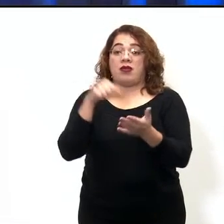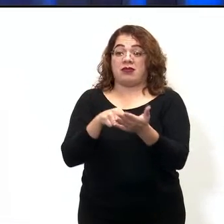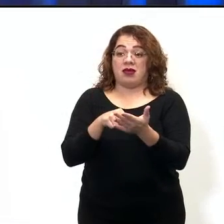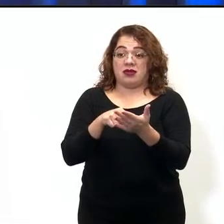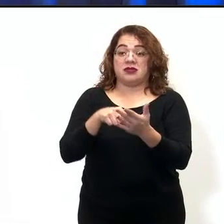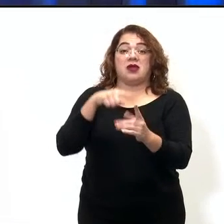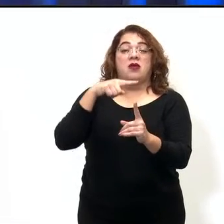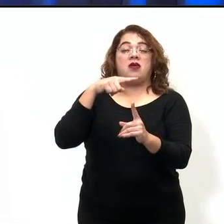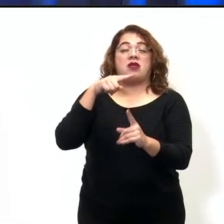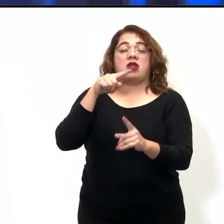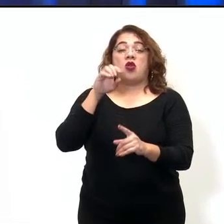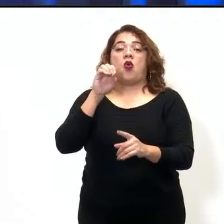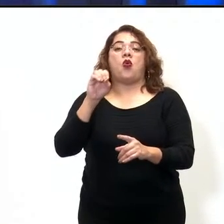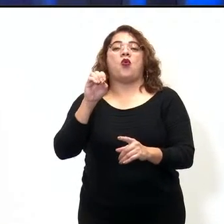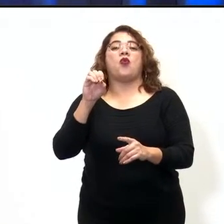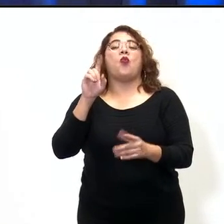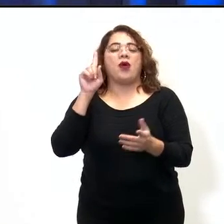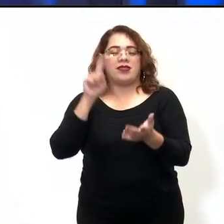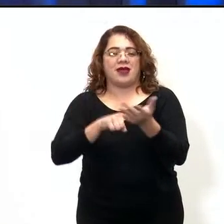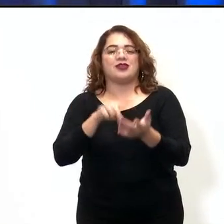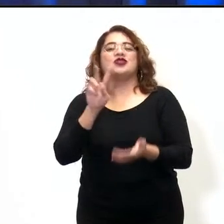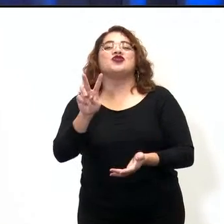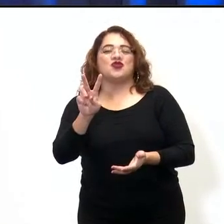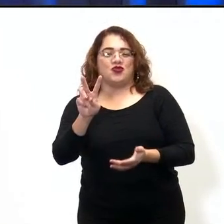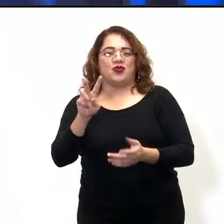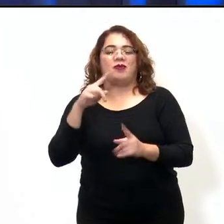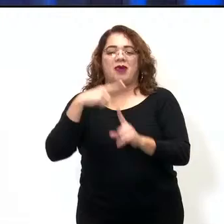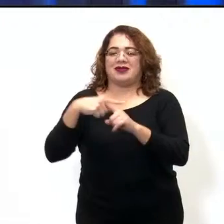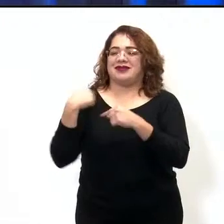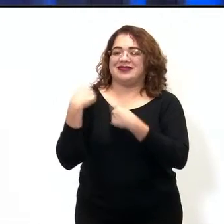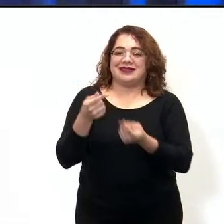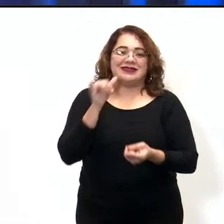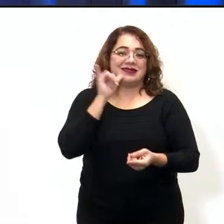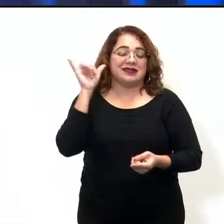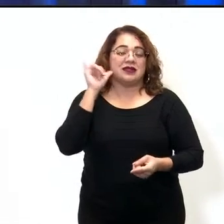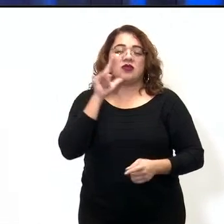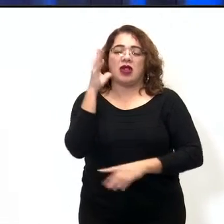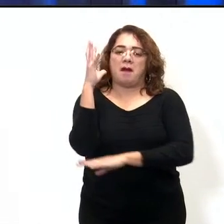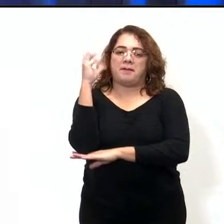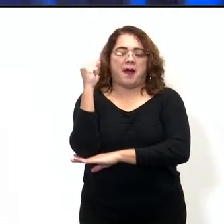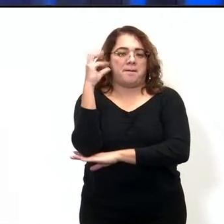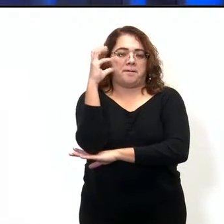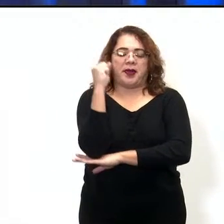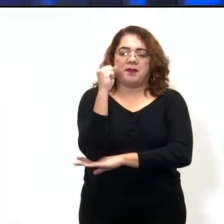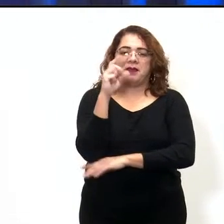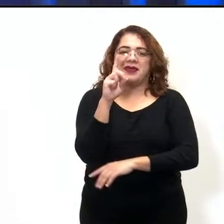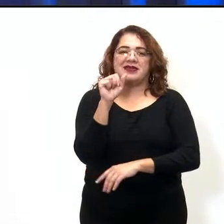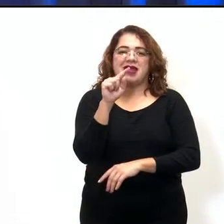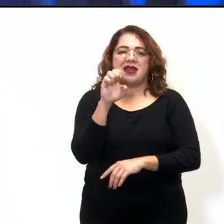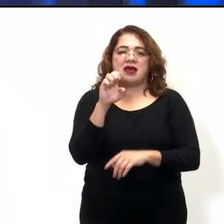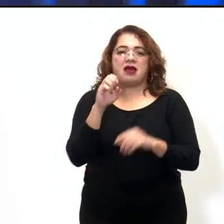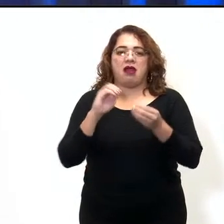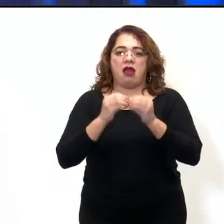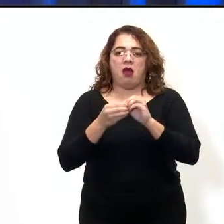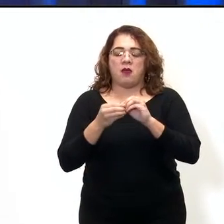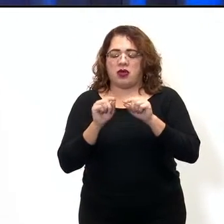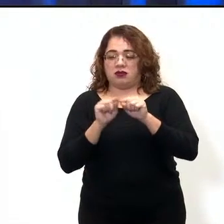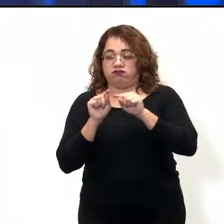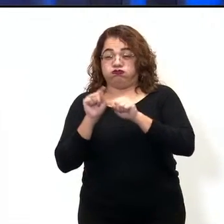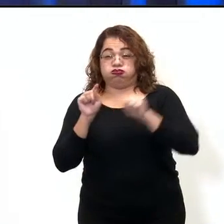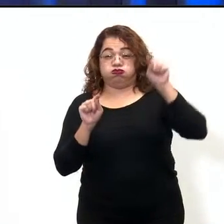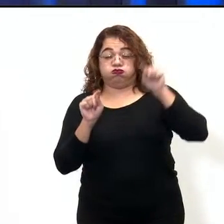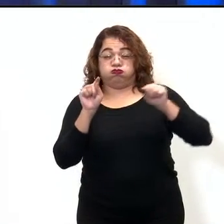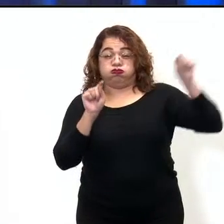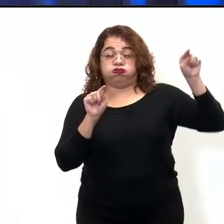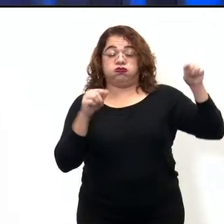yesterday, actually 1,002. Sadly, both are record-breaking data points. And so the COVID crisis in